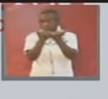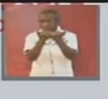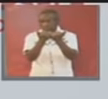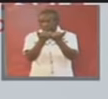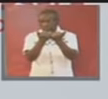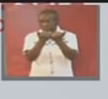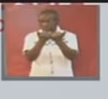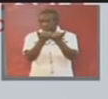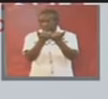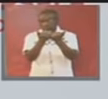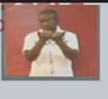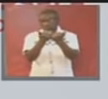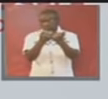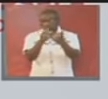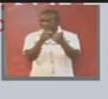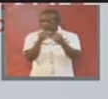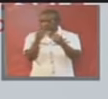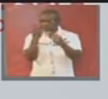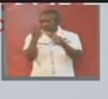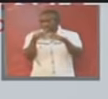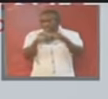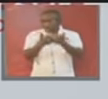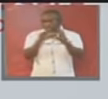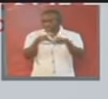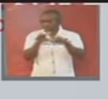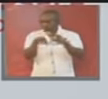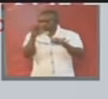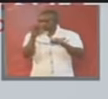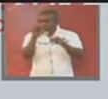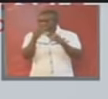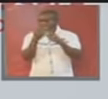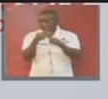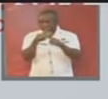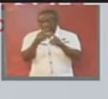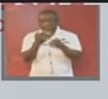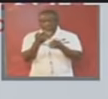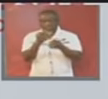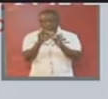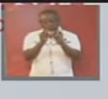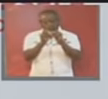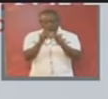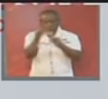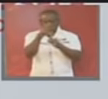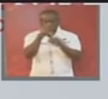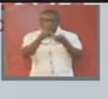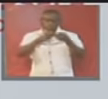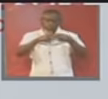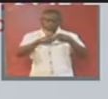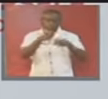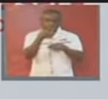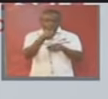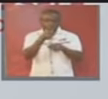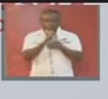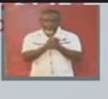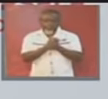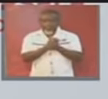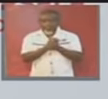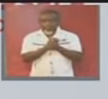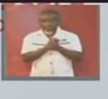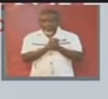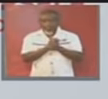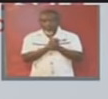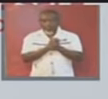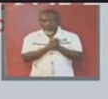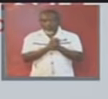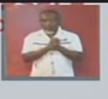work together to find solutions and to implement solutions as soon as possible. And the CEO and